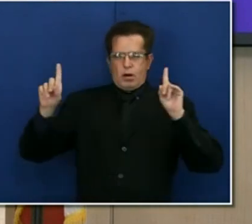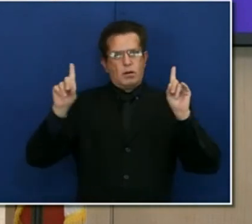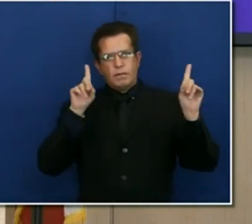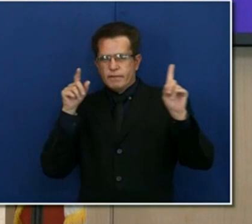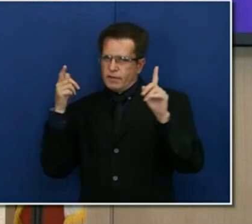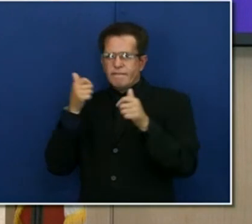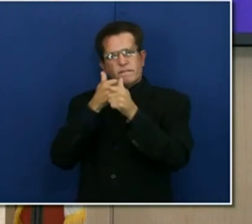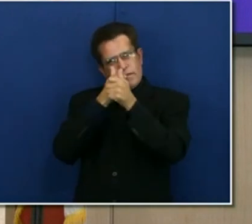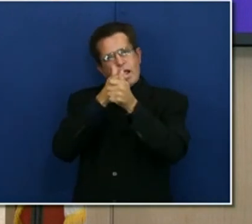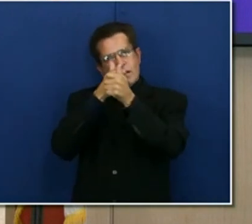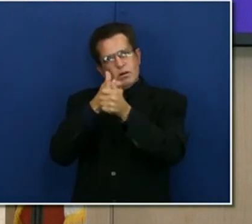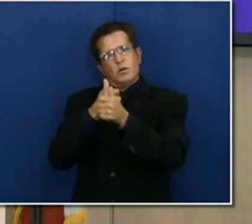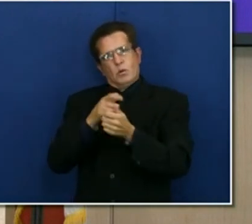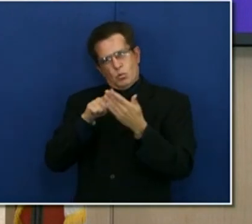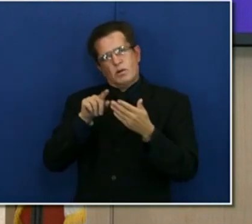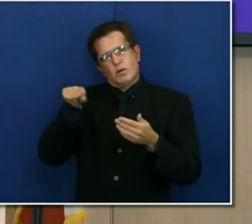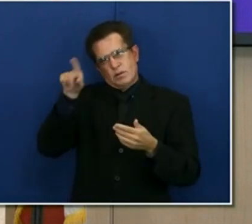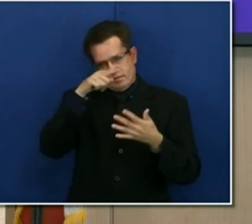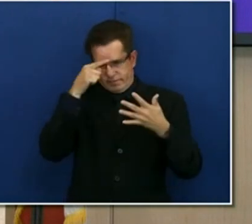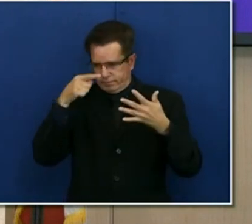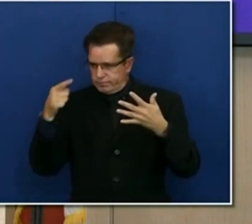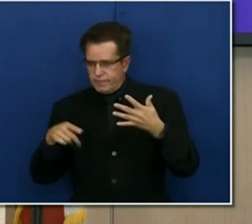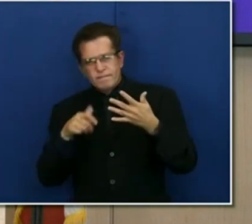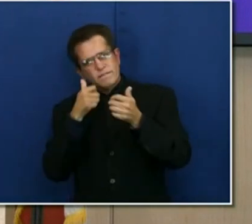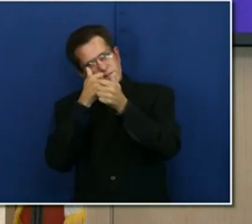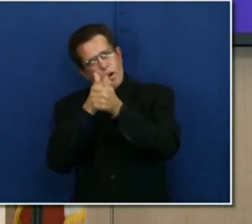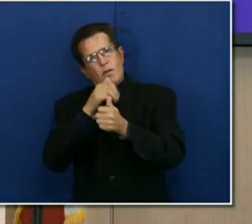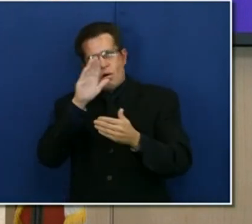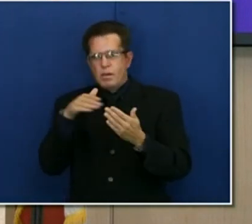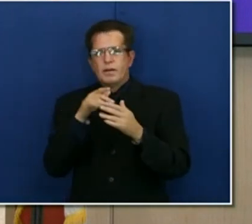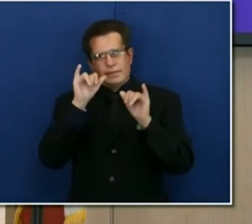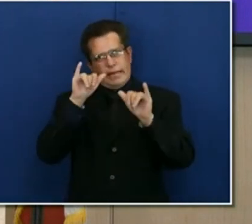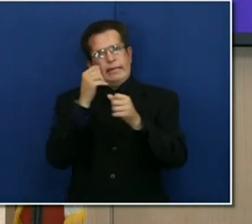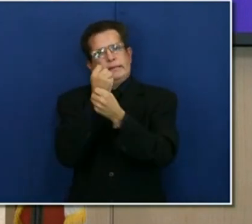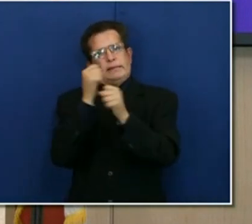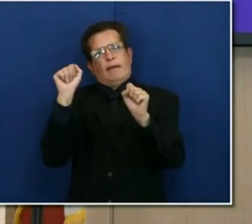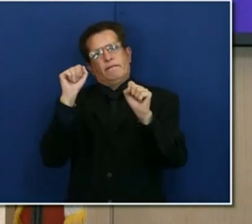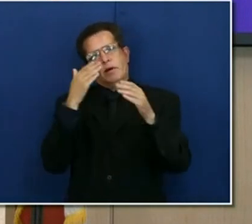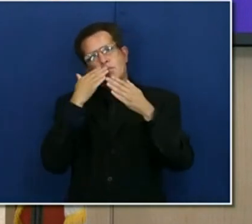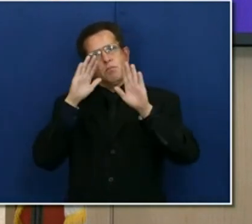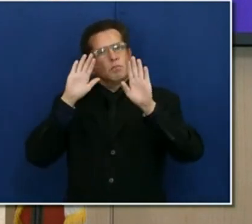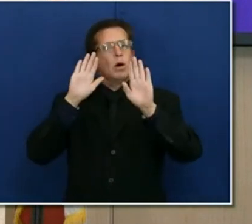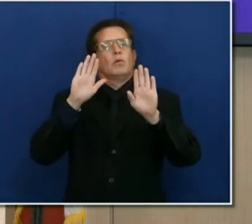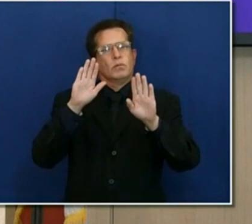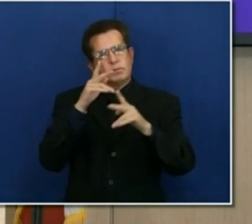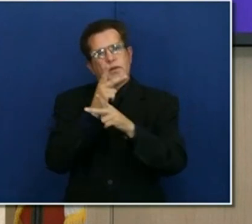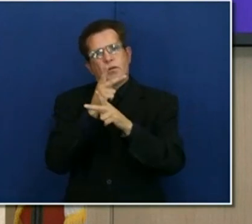you need to do. But most important of all, please be safe, San Diego. Thank you.